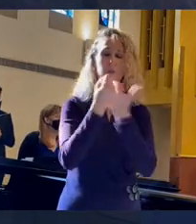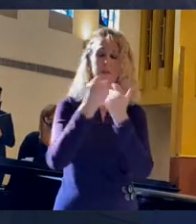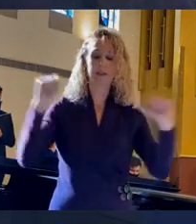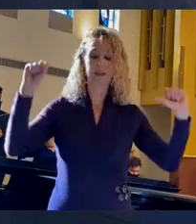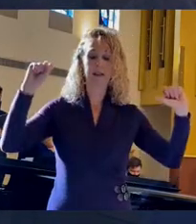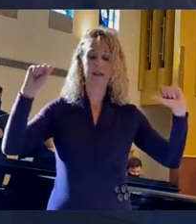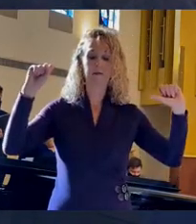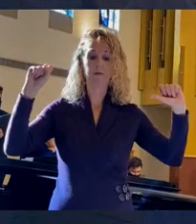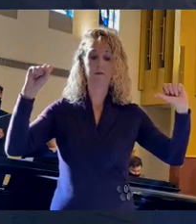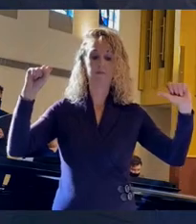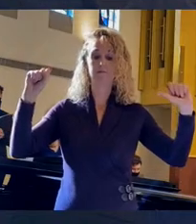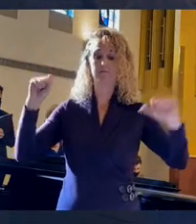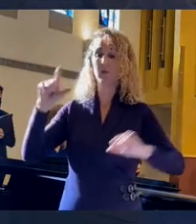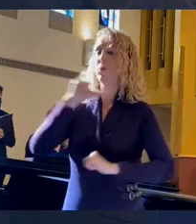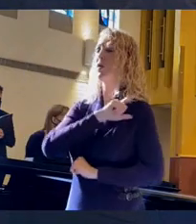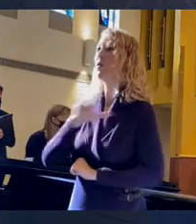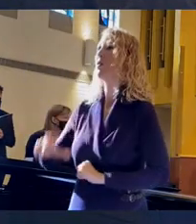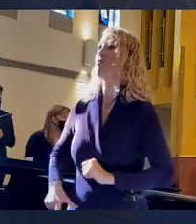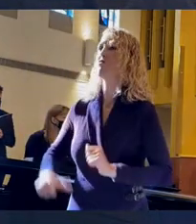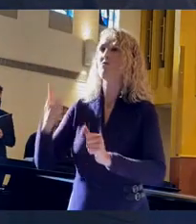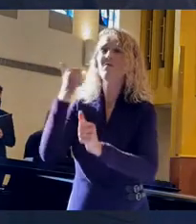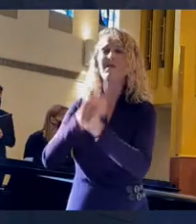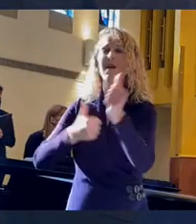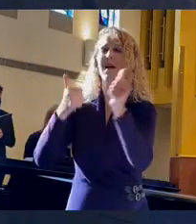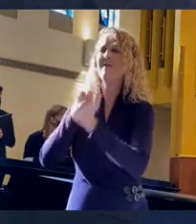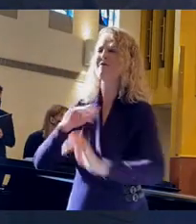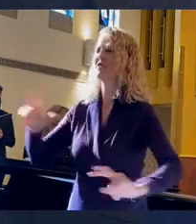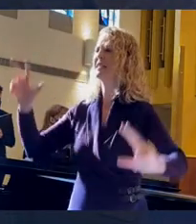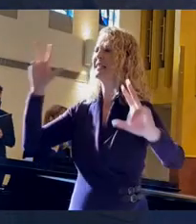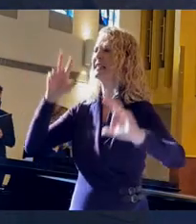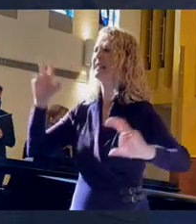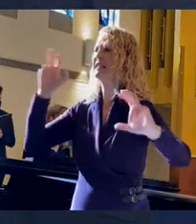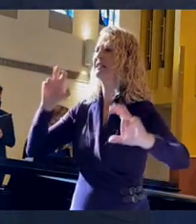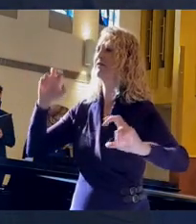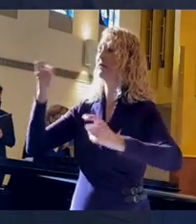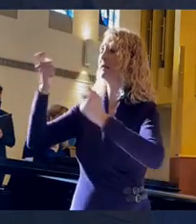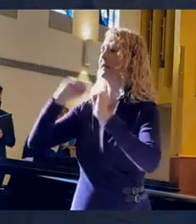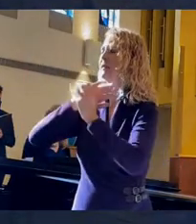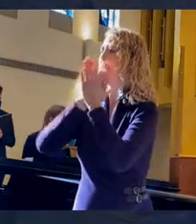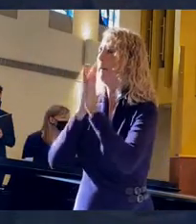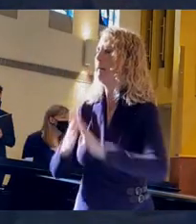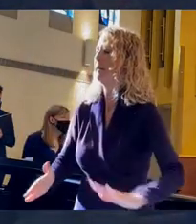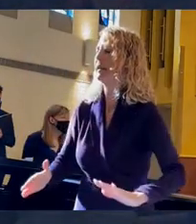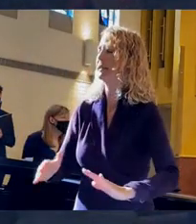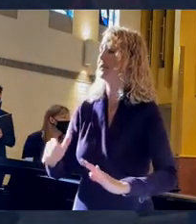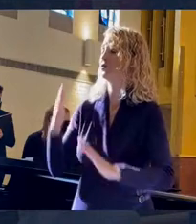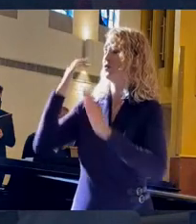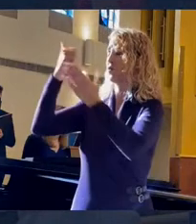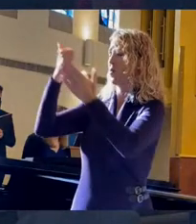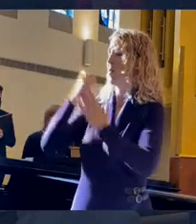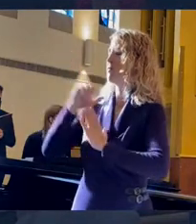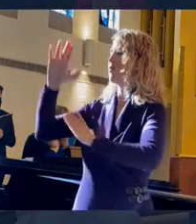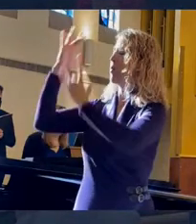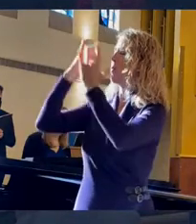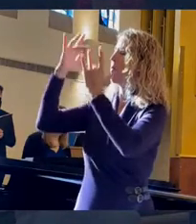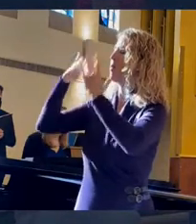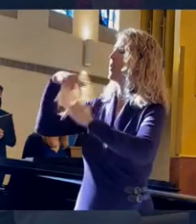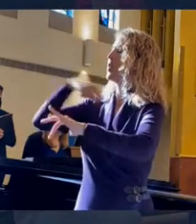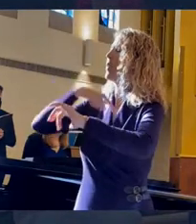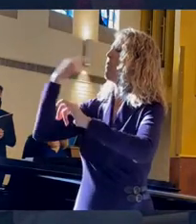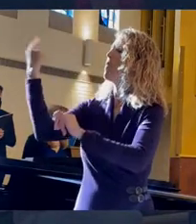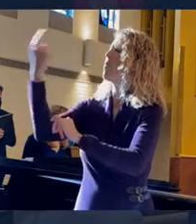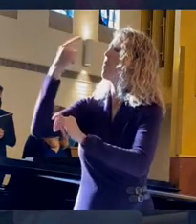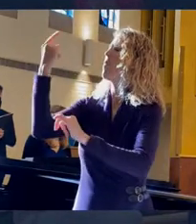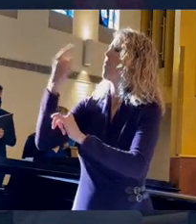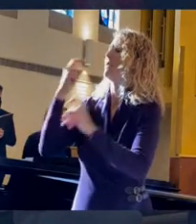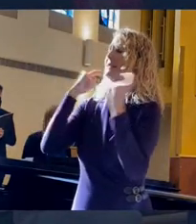evil. Deliver us, Lord, from every evil. Graciously grant peace in our days, that by the help of your mercy, we may be